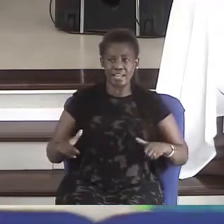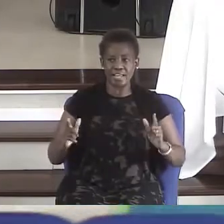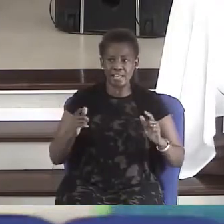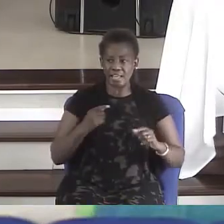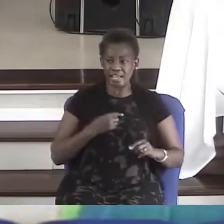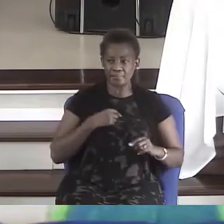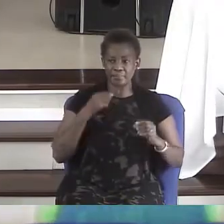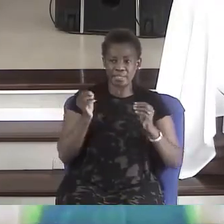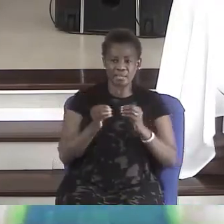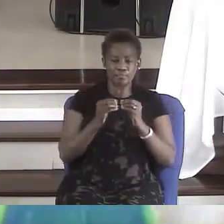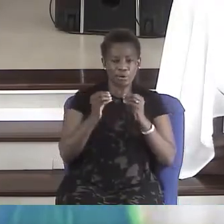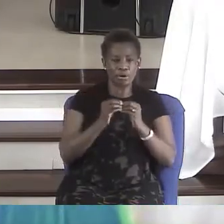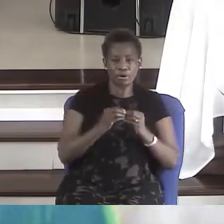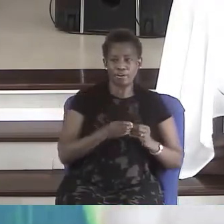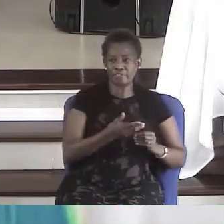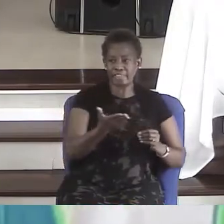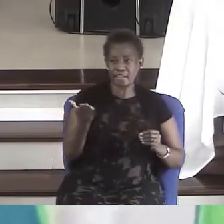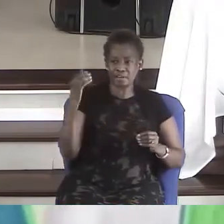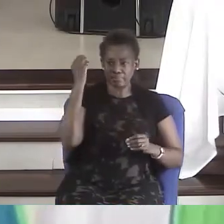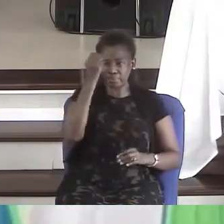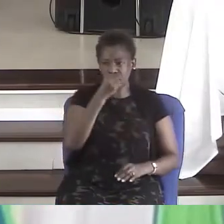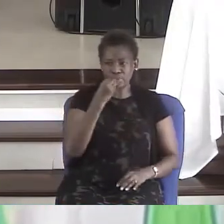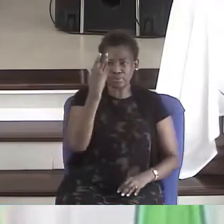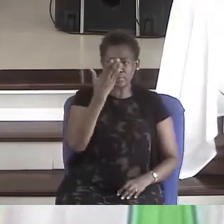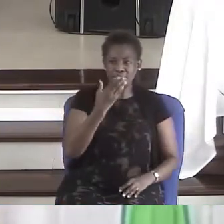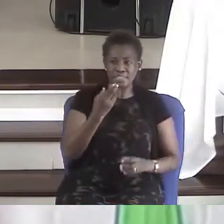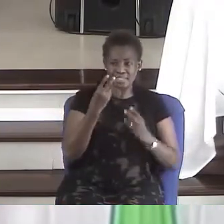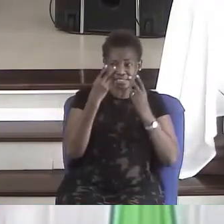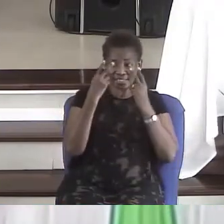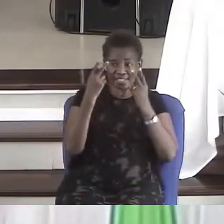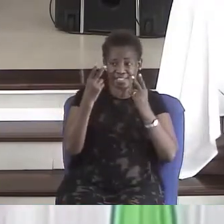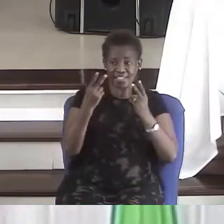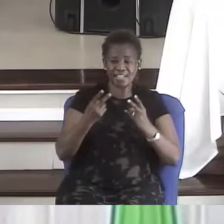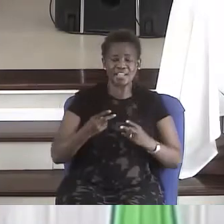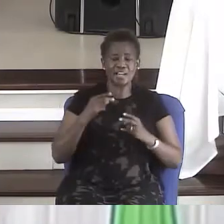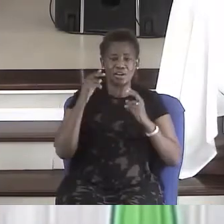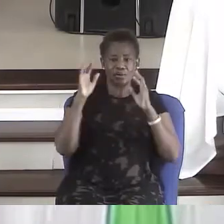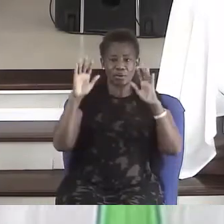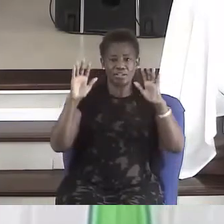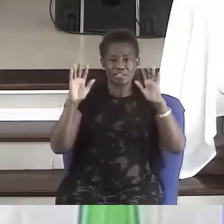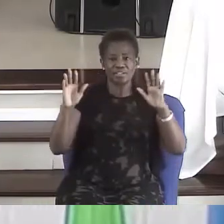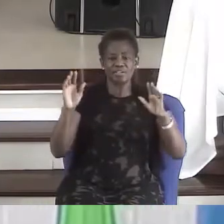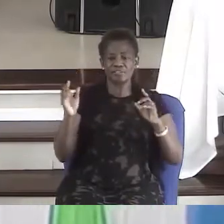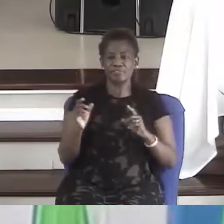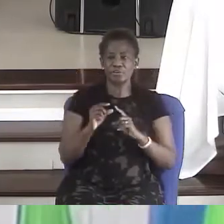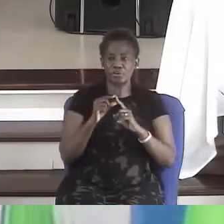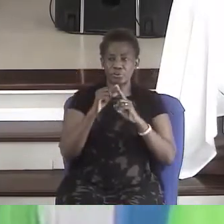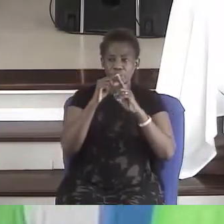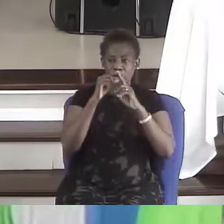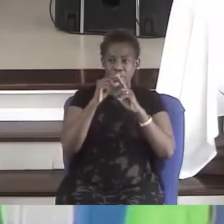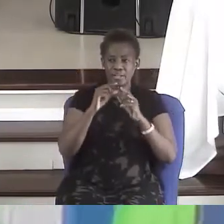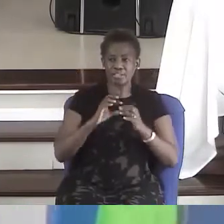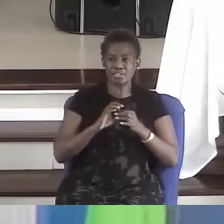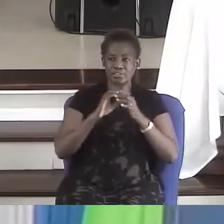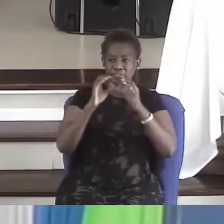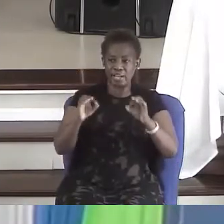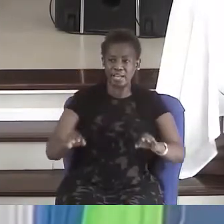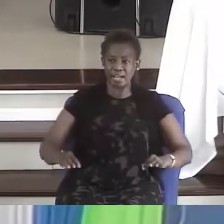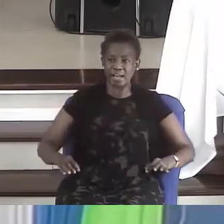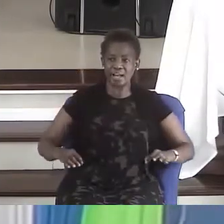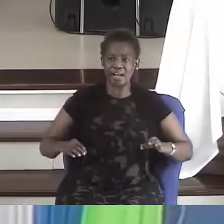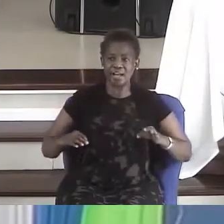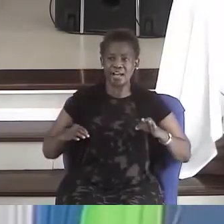life, let me more of their beauty see. Wonderful words